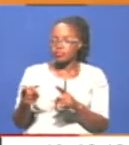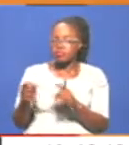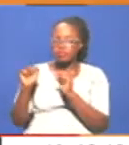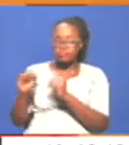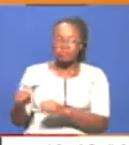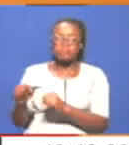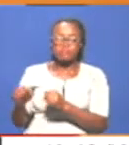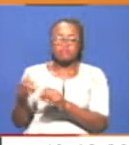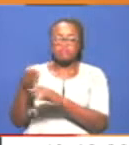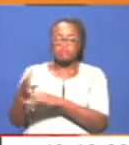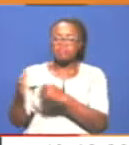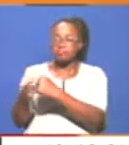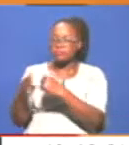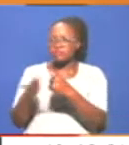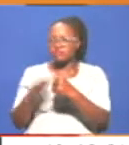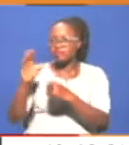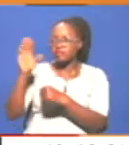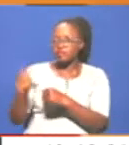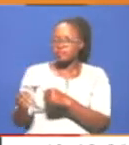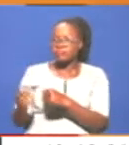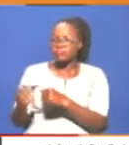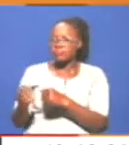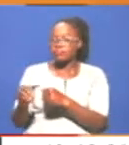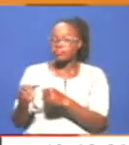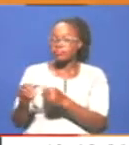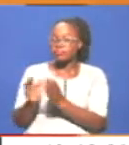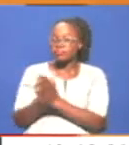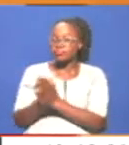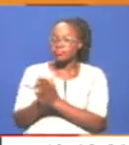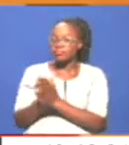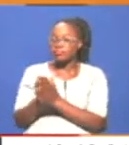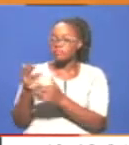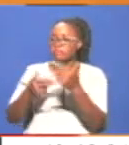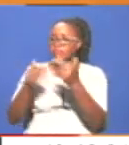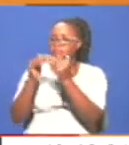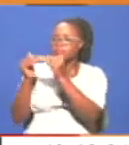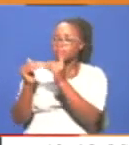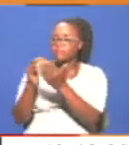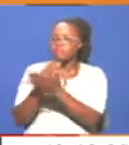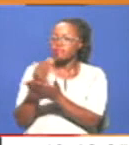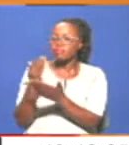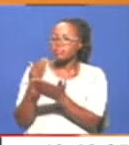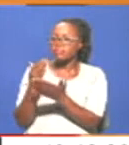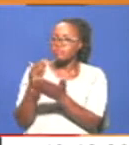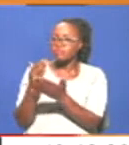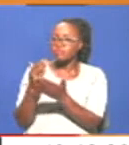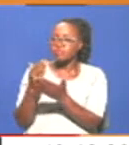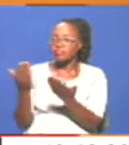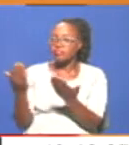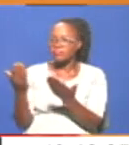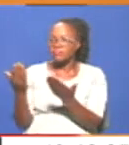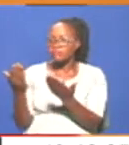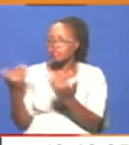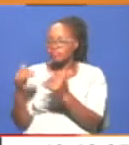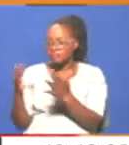over 99%. I know that at a certain level, you probably have heard that even at the highest level, some grandmasters have been caught cheating, but